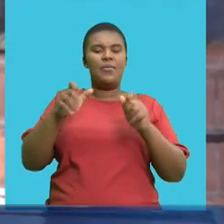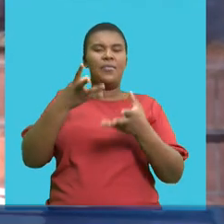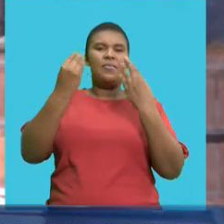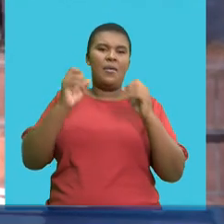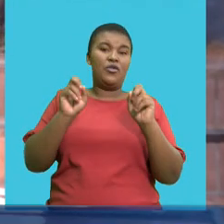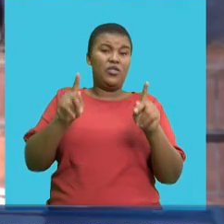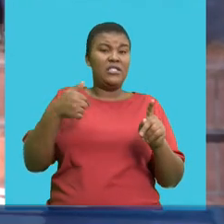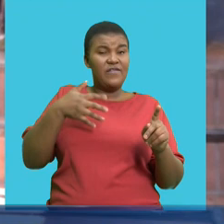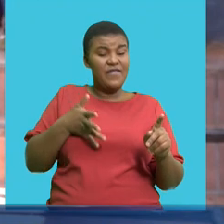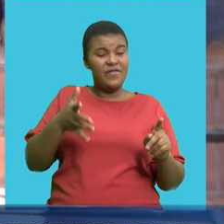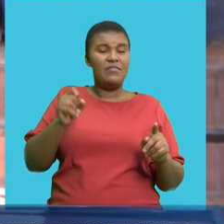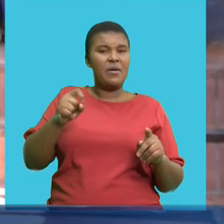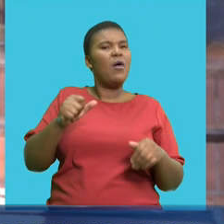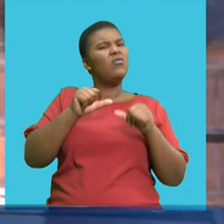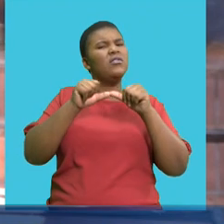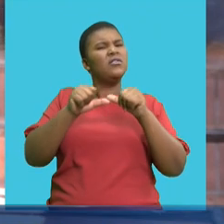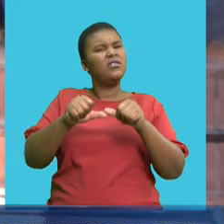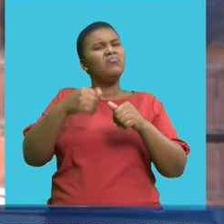we want this to be an ongoing